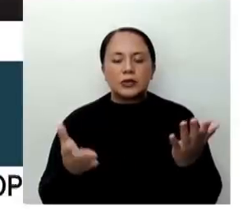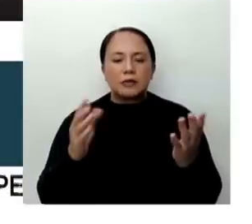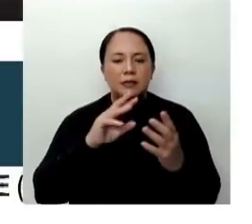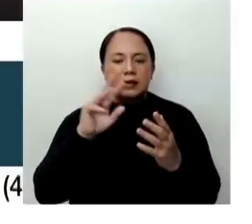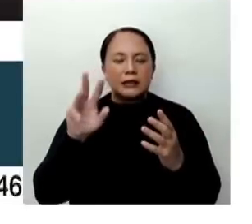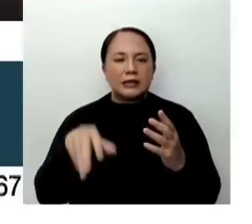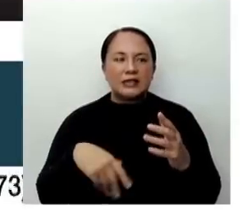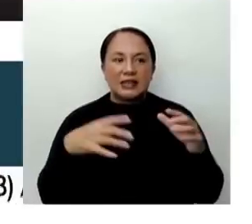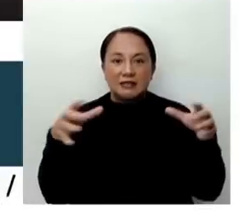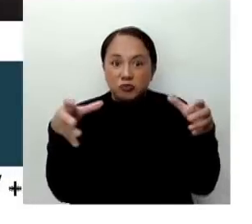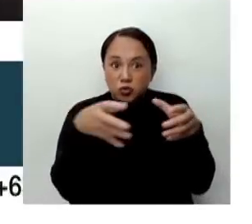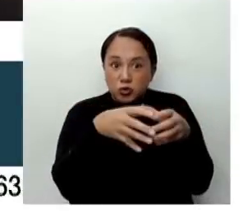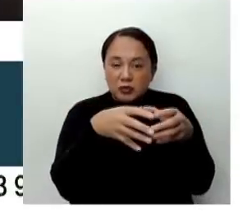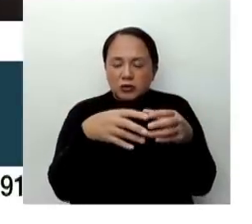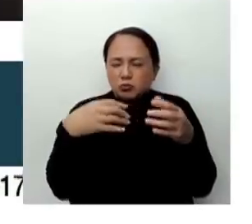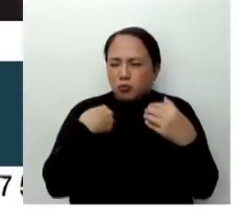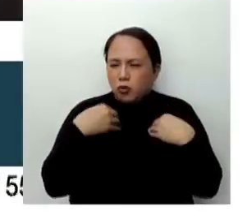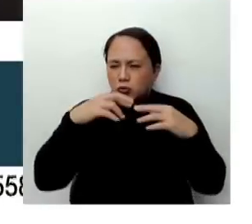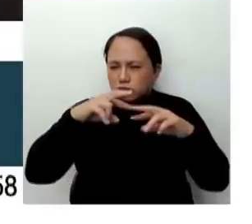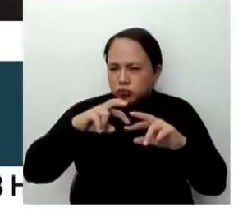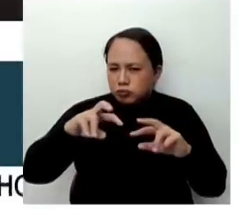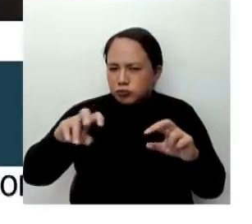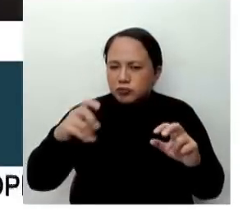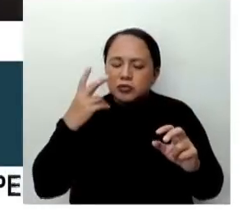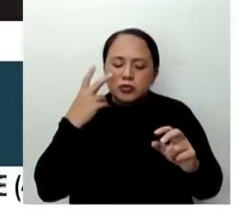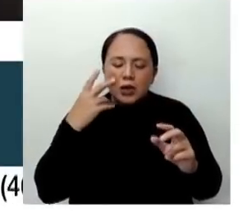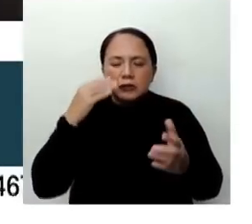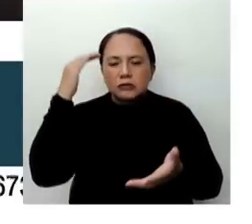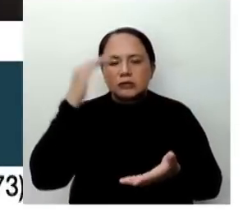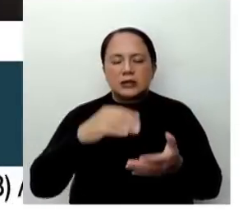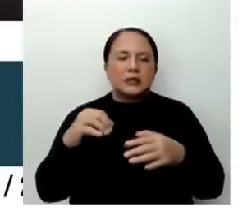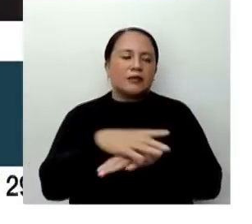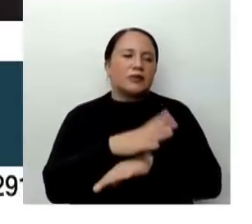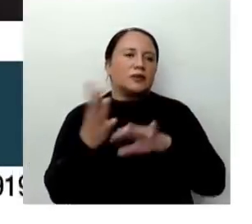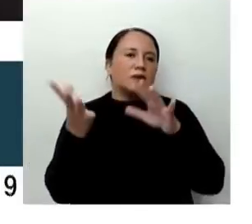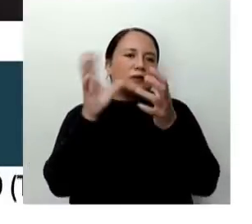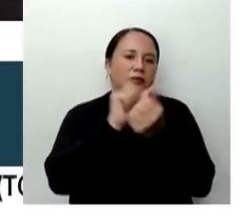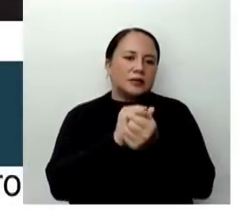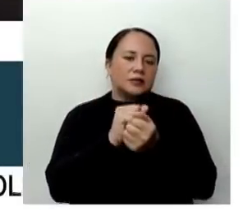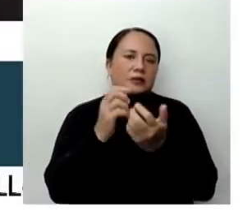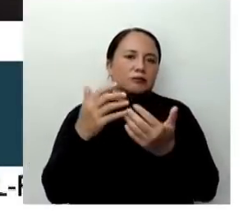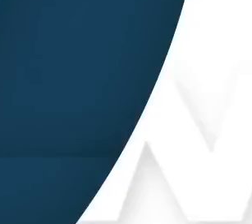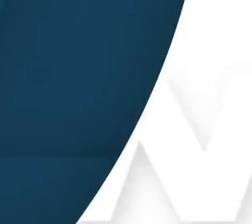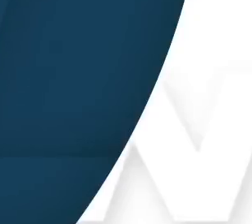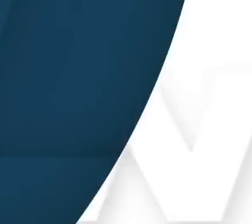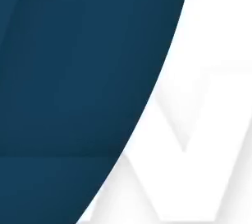can further study so we can see how we can mitigate the effects of climate change in the coming years.